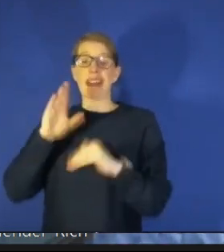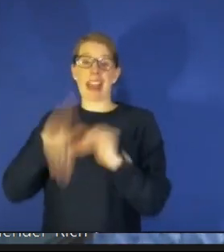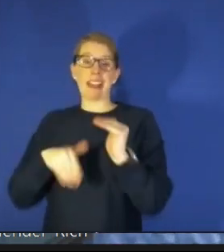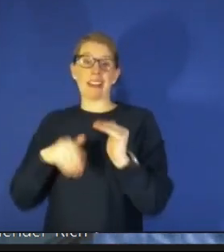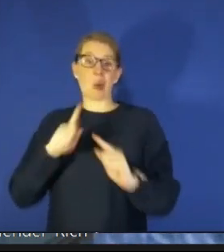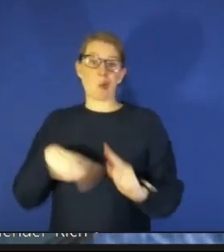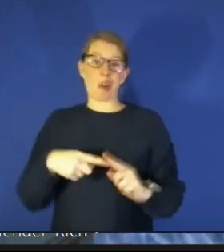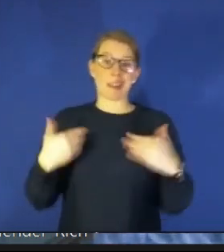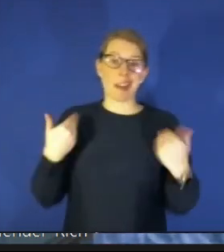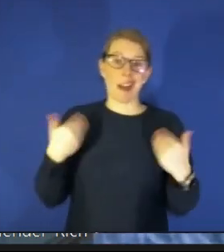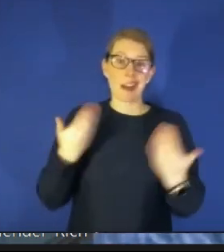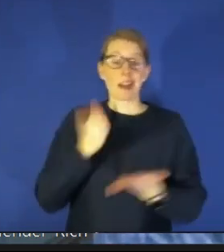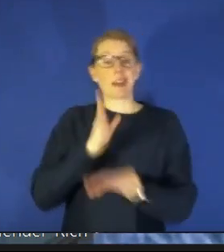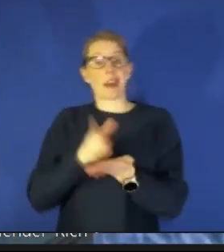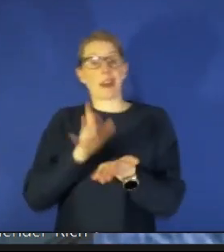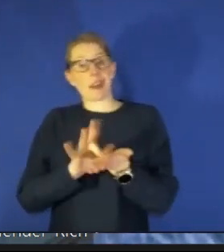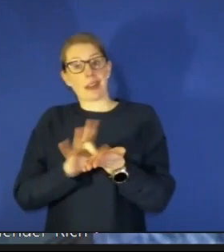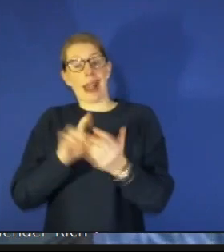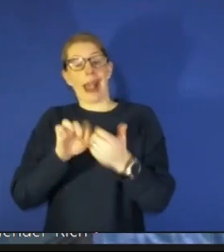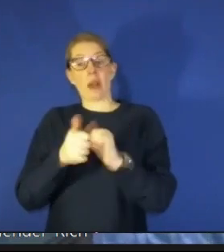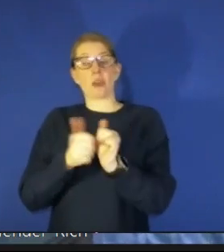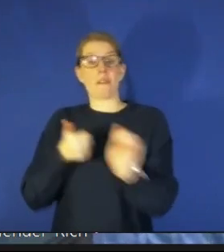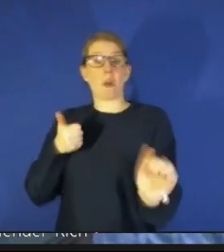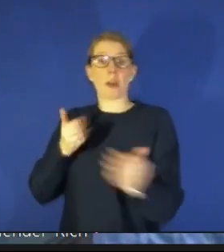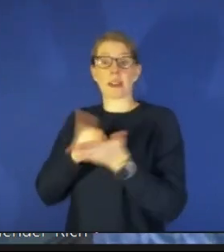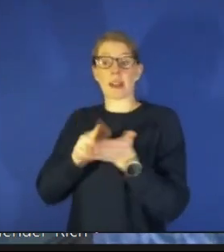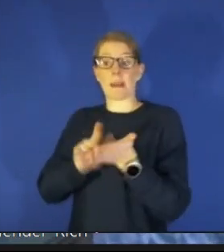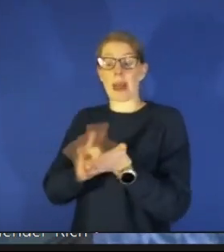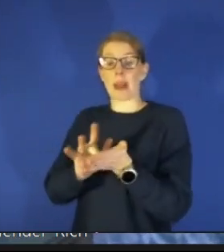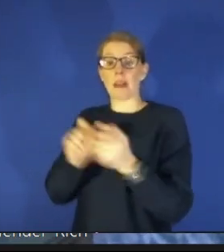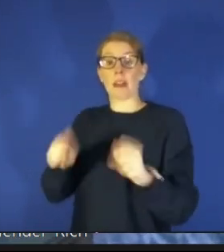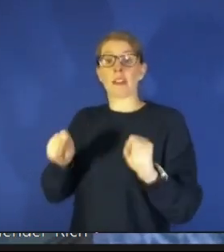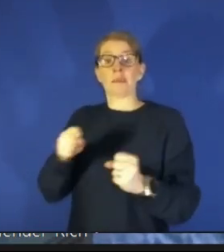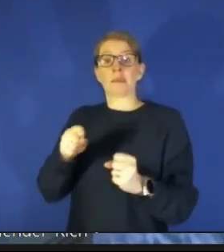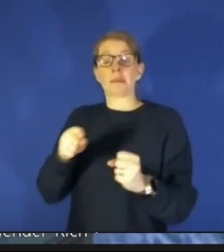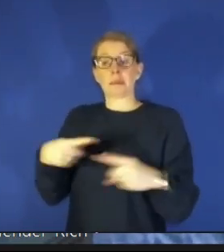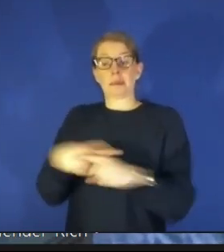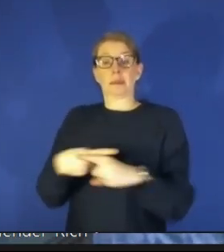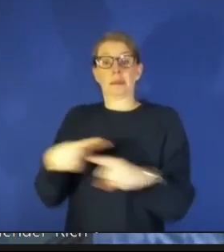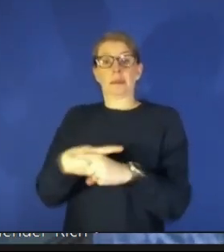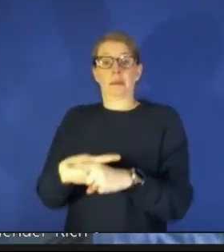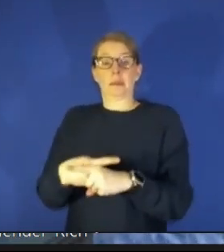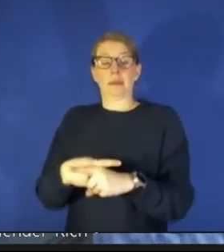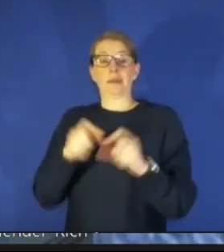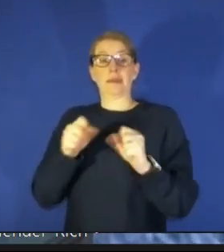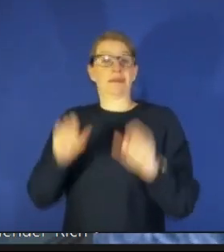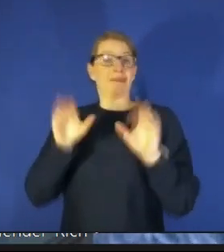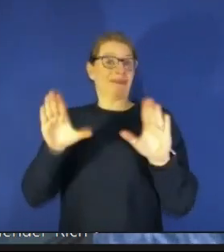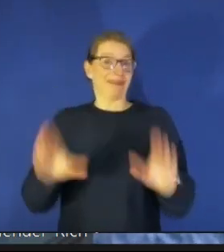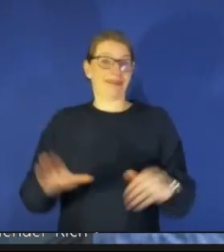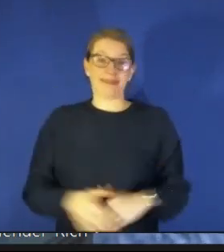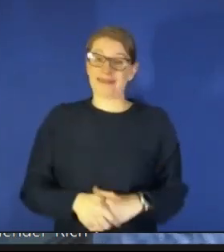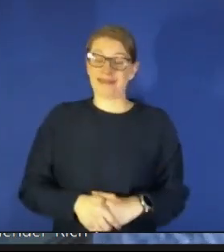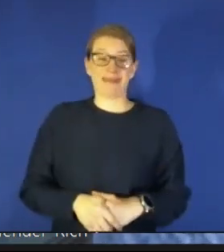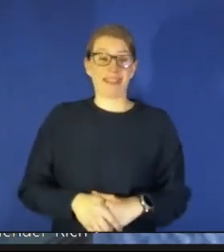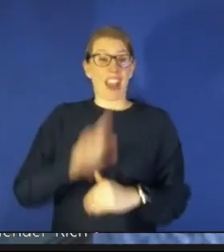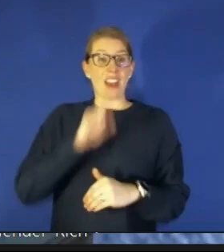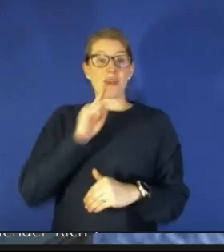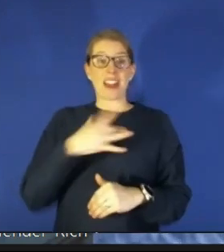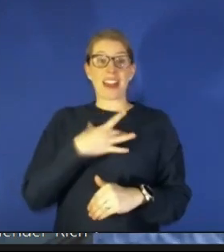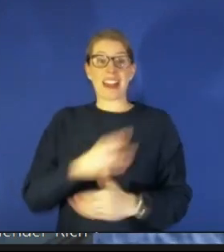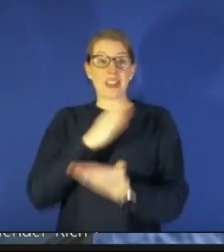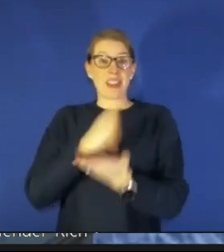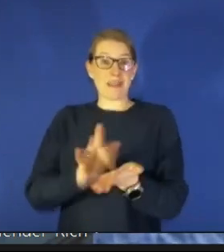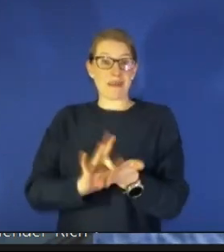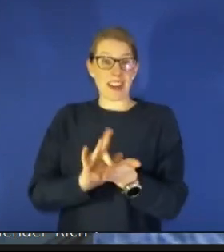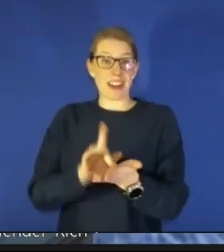so to get off of some of them and to get away from some of those potential interactions can be really fabulous. I really like to stop medications